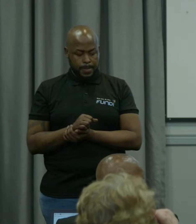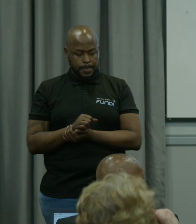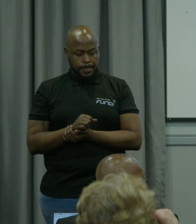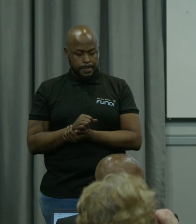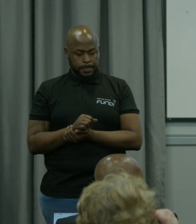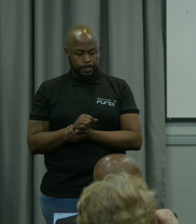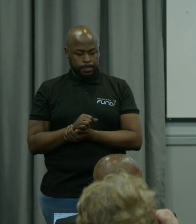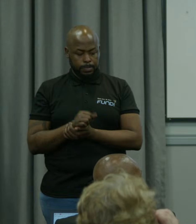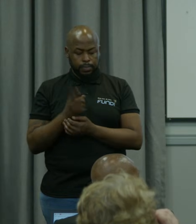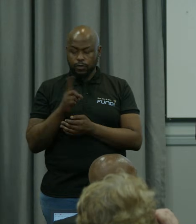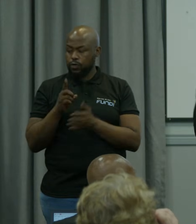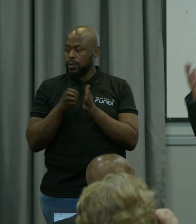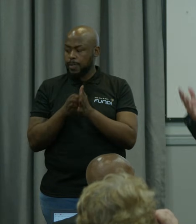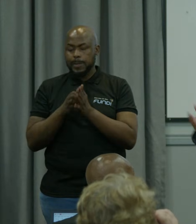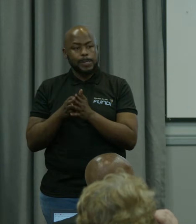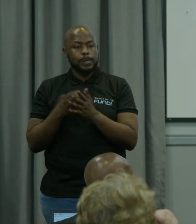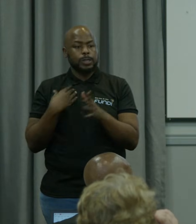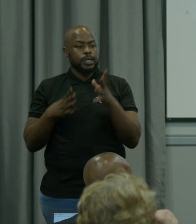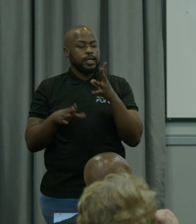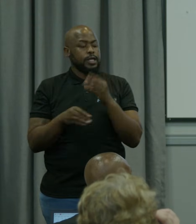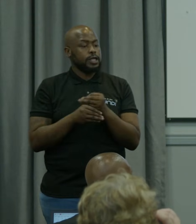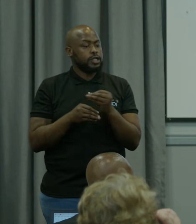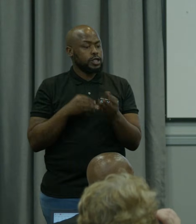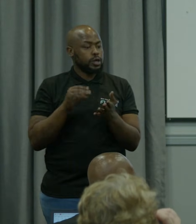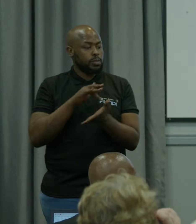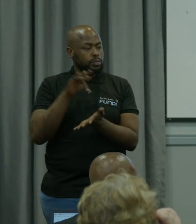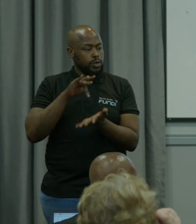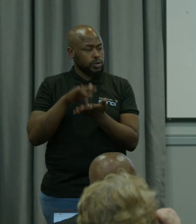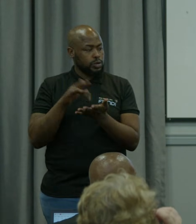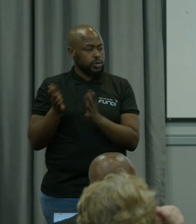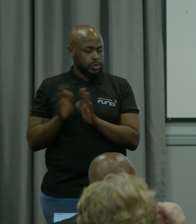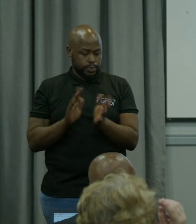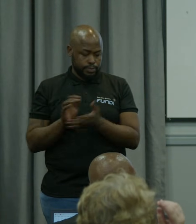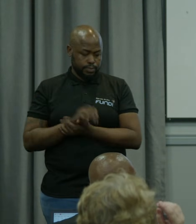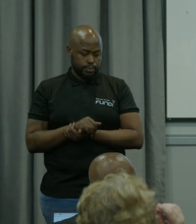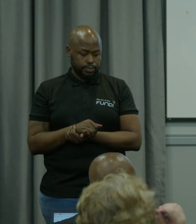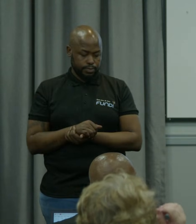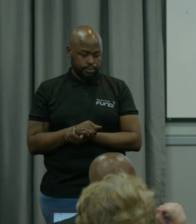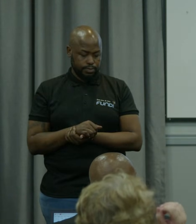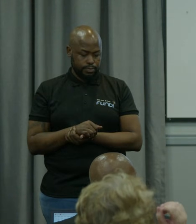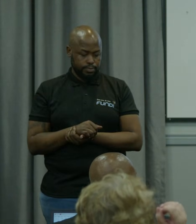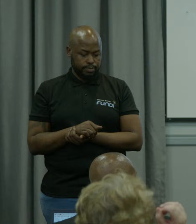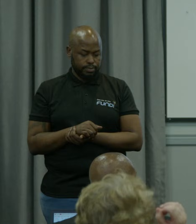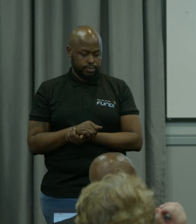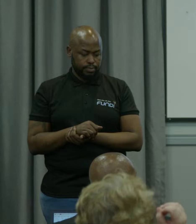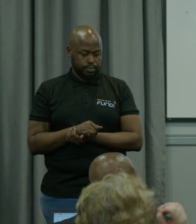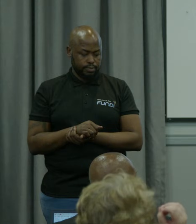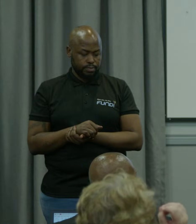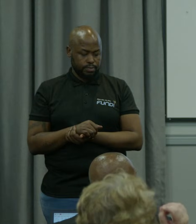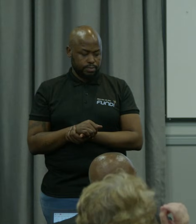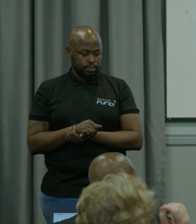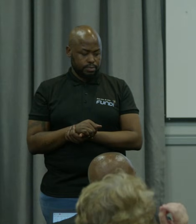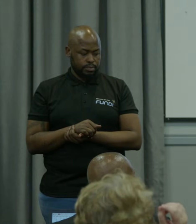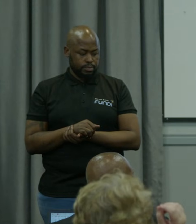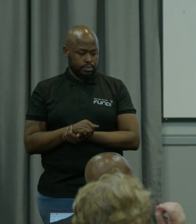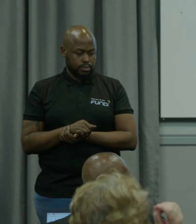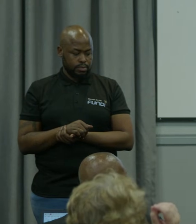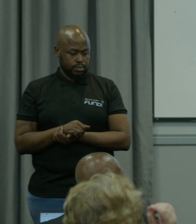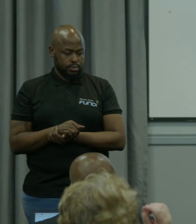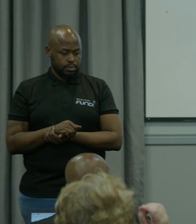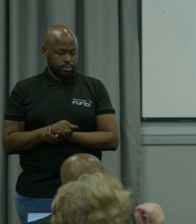want actually, for example, additional posts, and we know that this could be done on the money coming in.